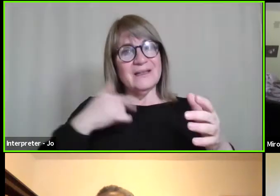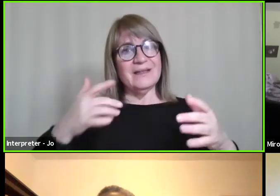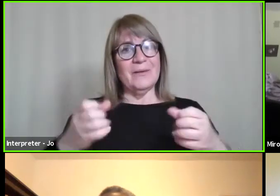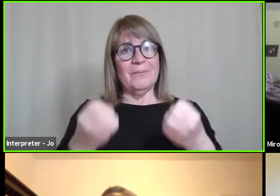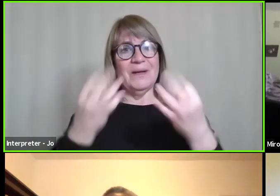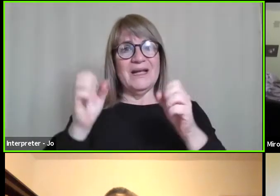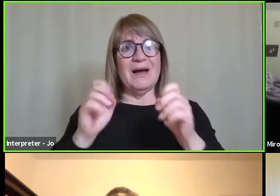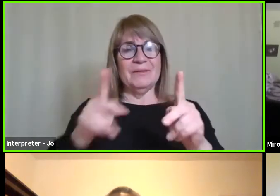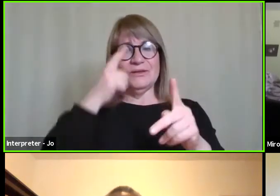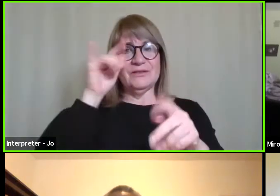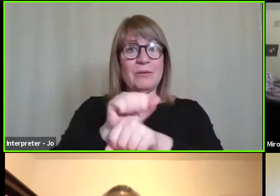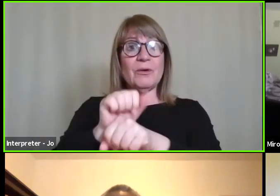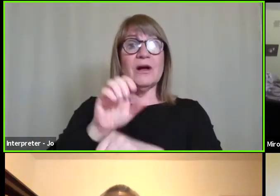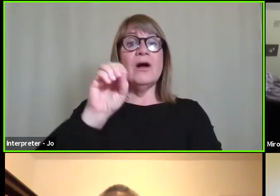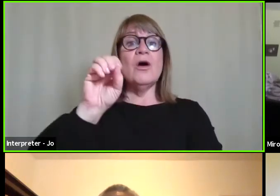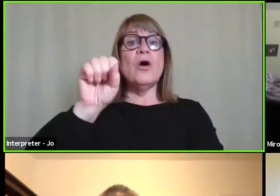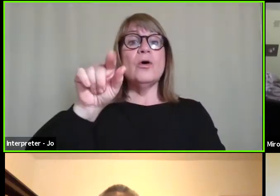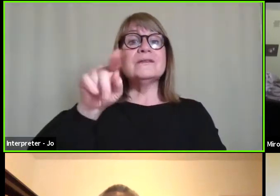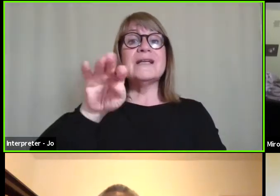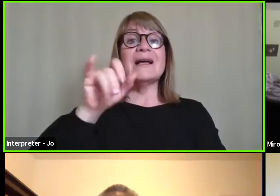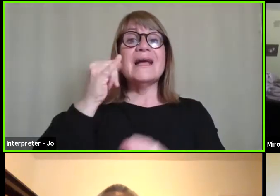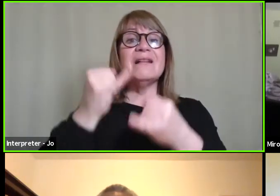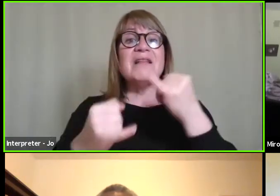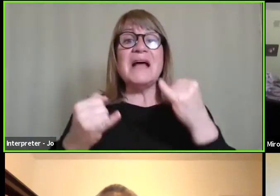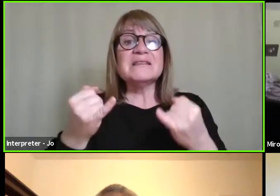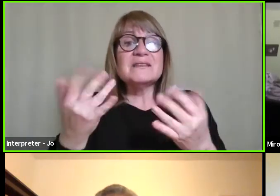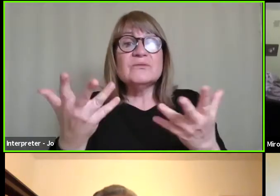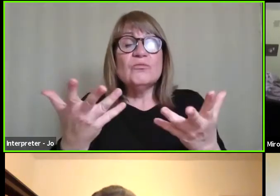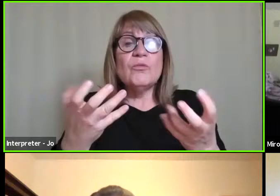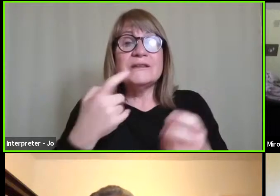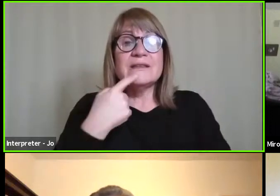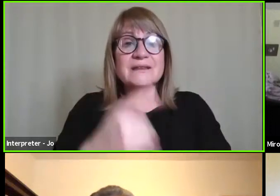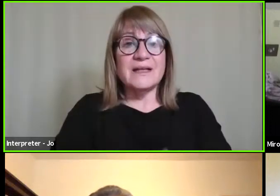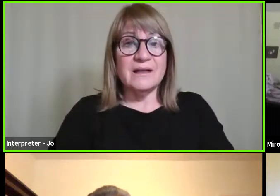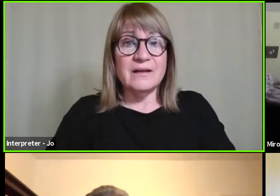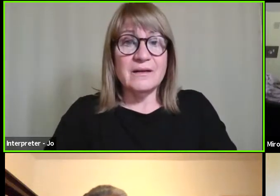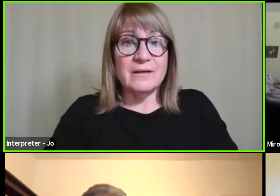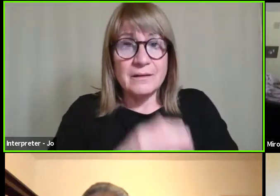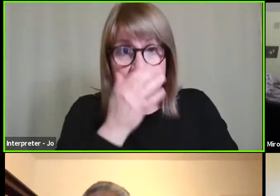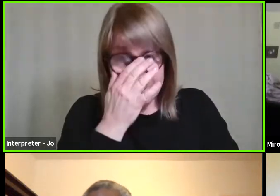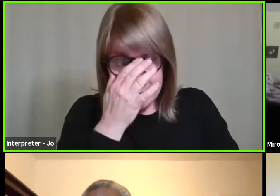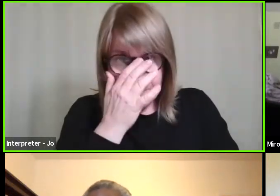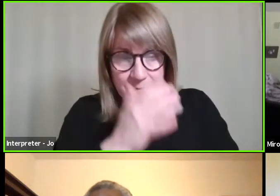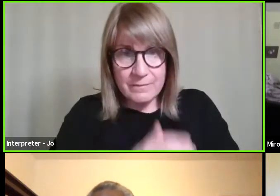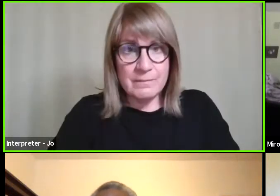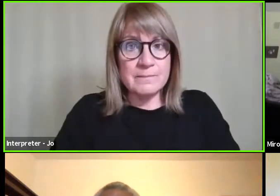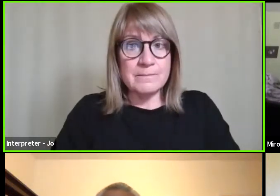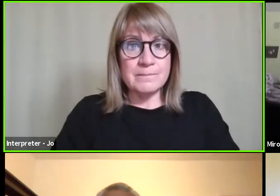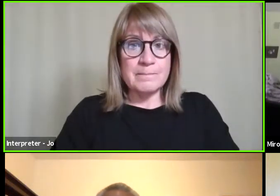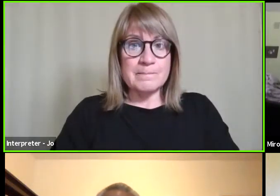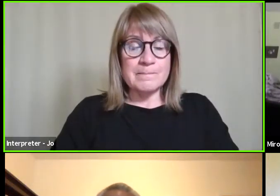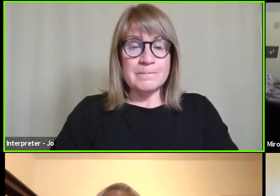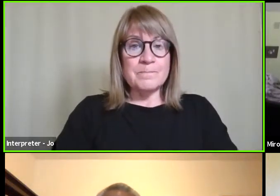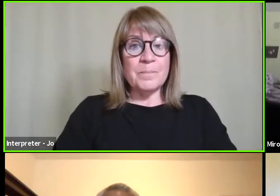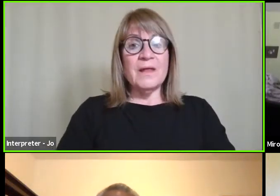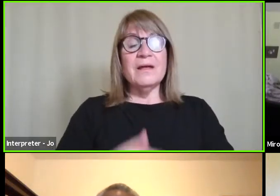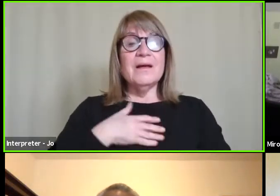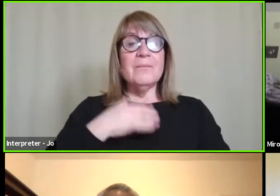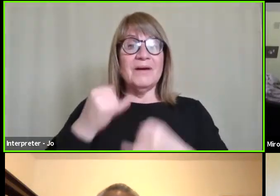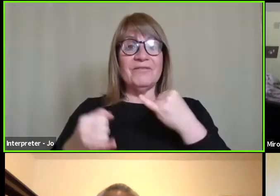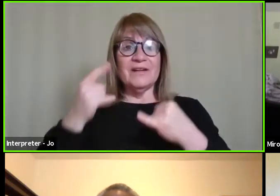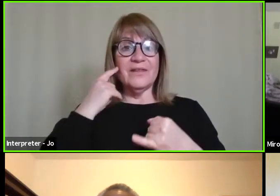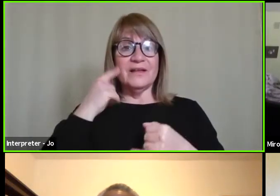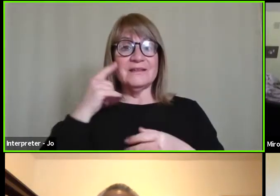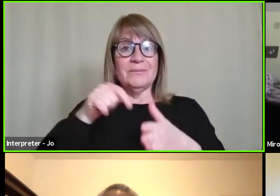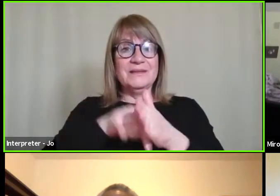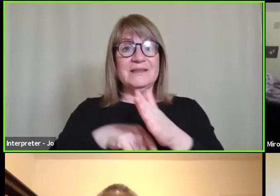osagie any last thoughts yeah i'll focus my final thoughts on just you know my deep appreciation and admiration for